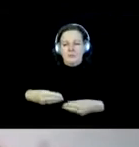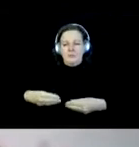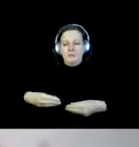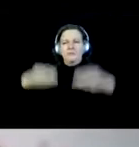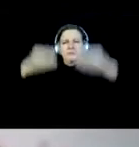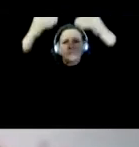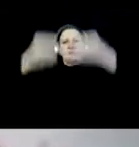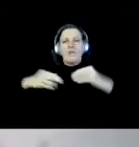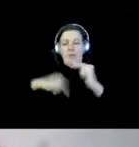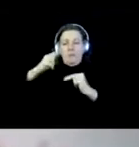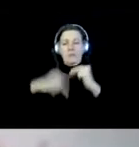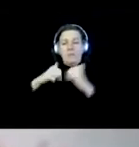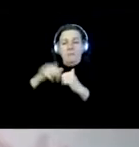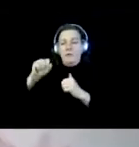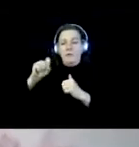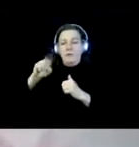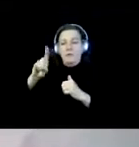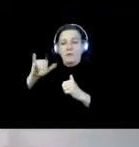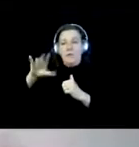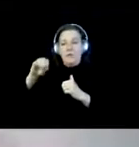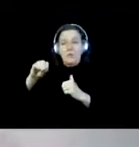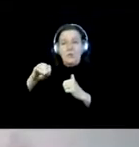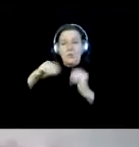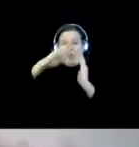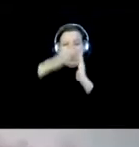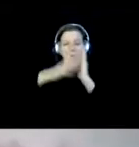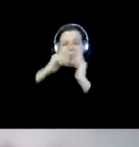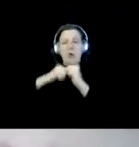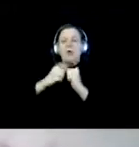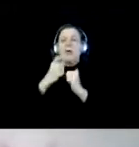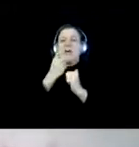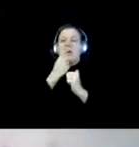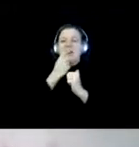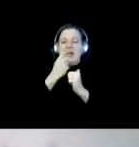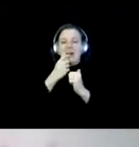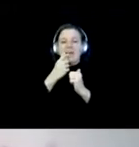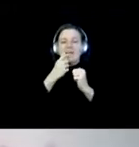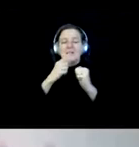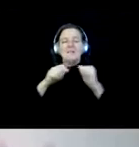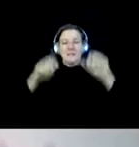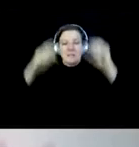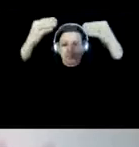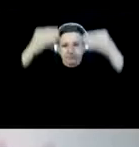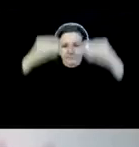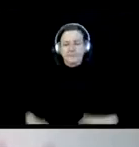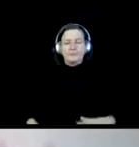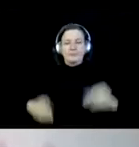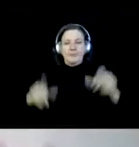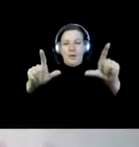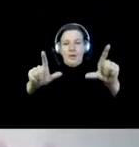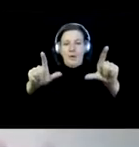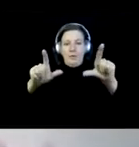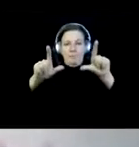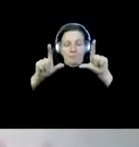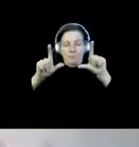layered set with glass planes and images on it, and then you keep kind of zooming into these other worlds, and every time you kind of settle into